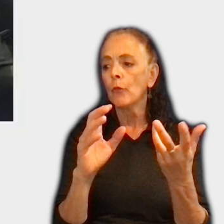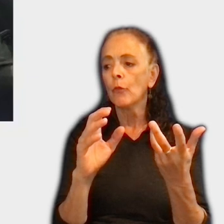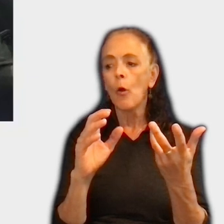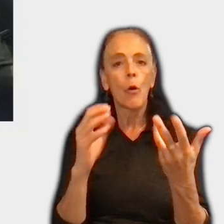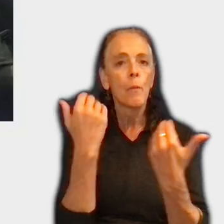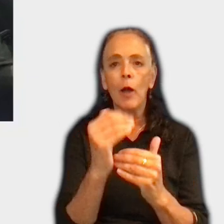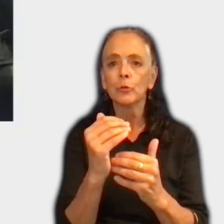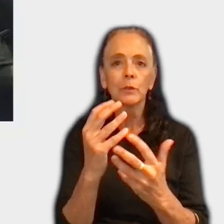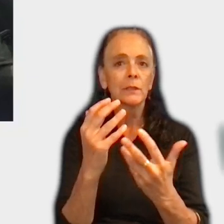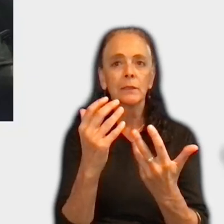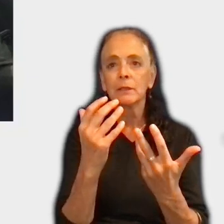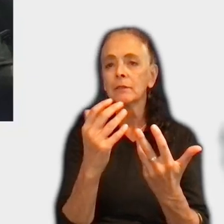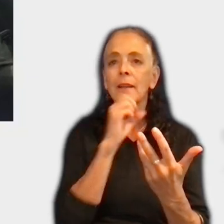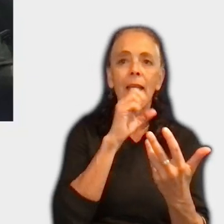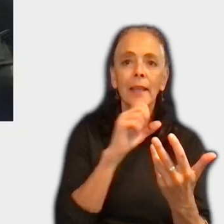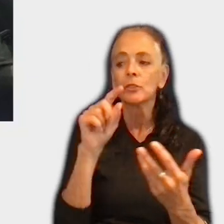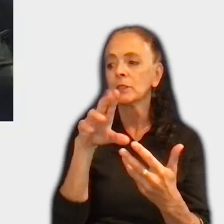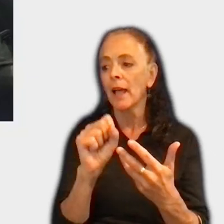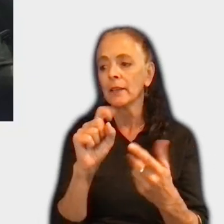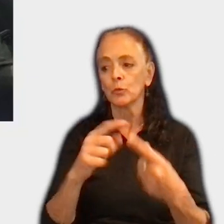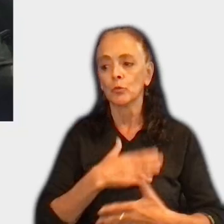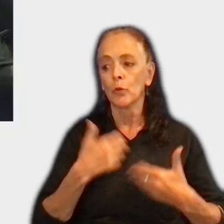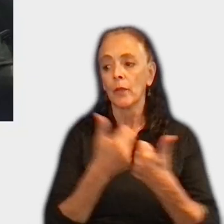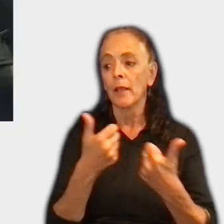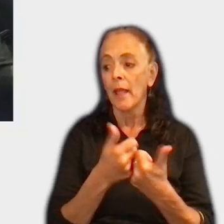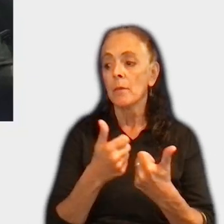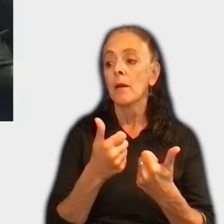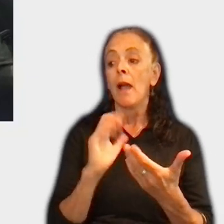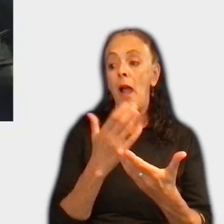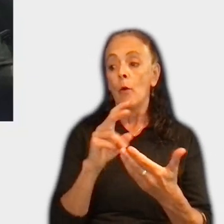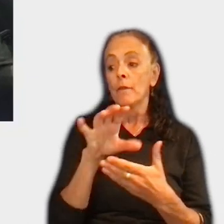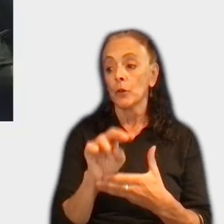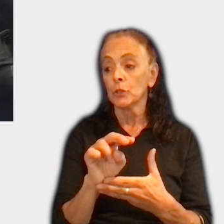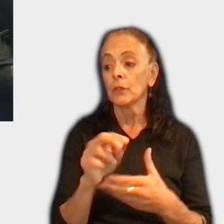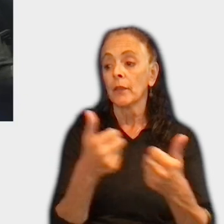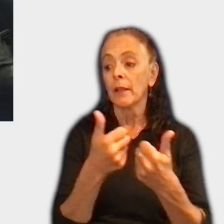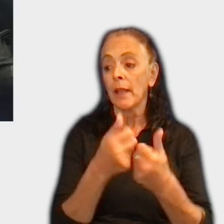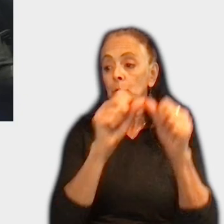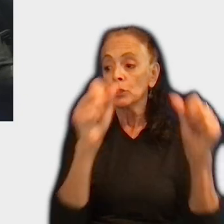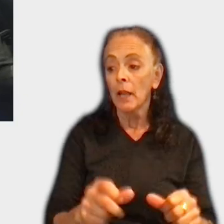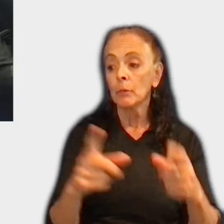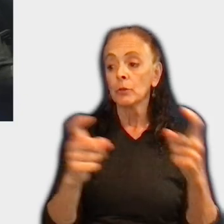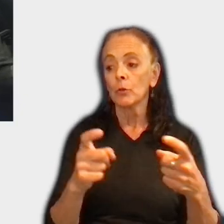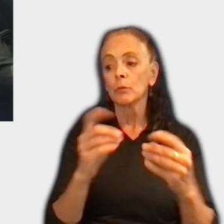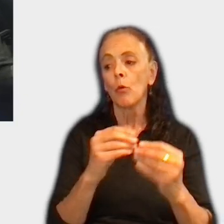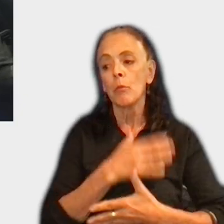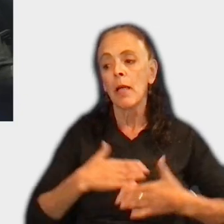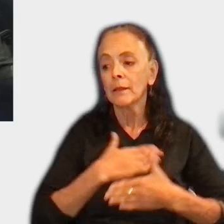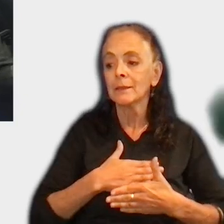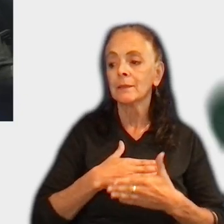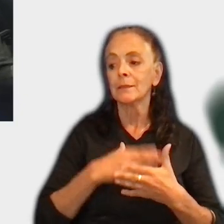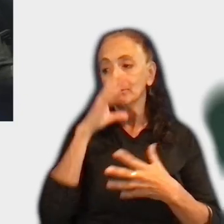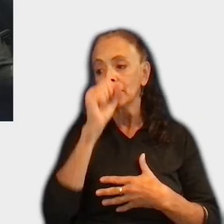games in in arcade manipulation the game sets control are more pleasant appealing and life intimating for some users like for